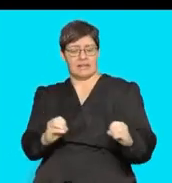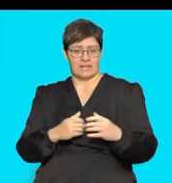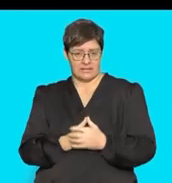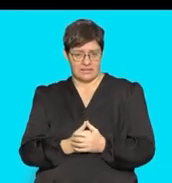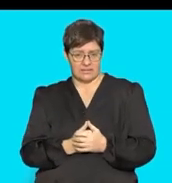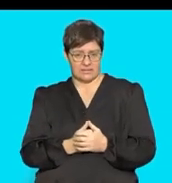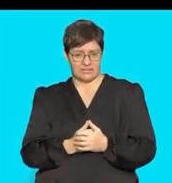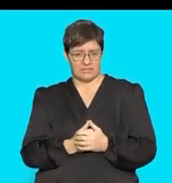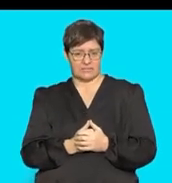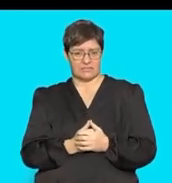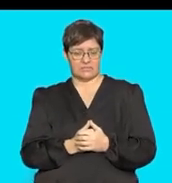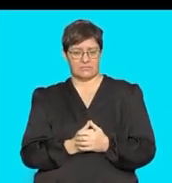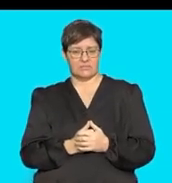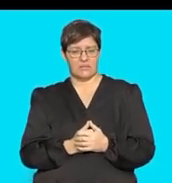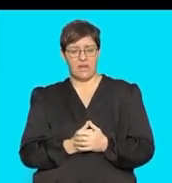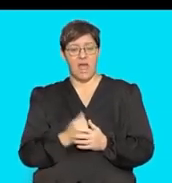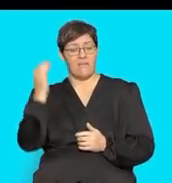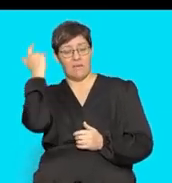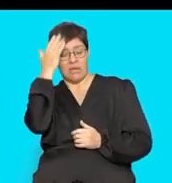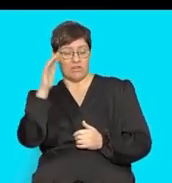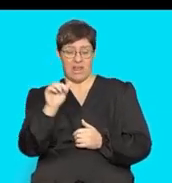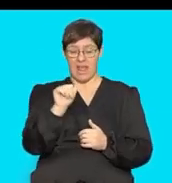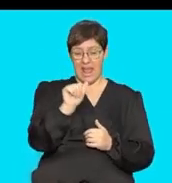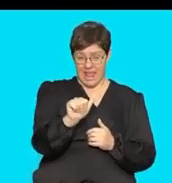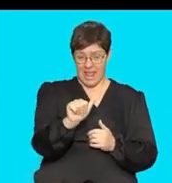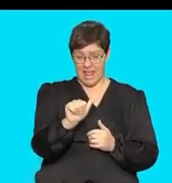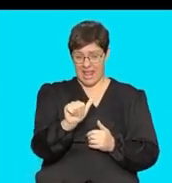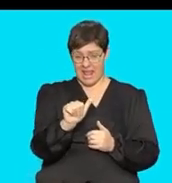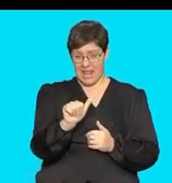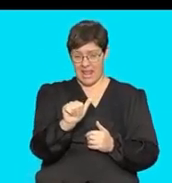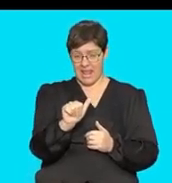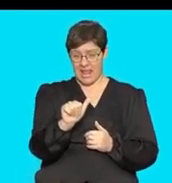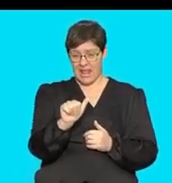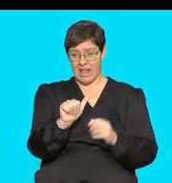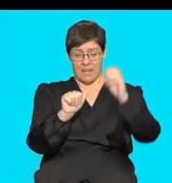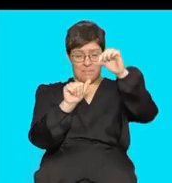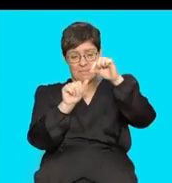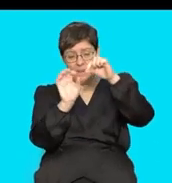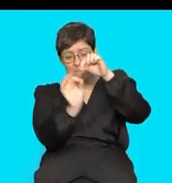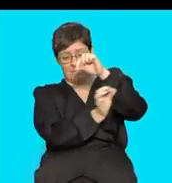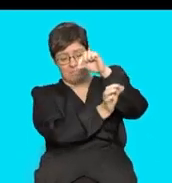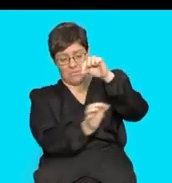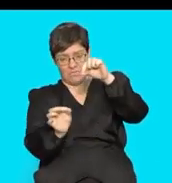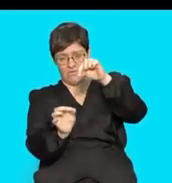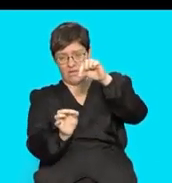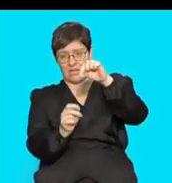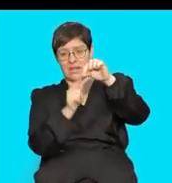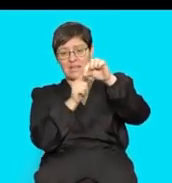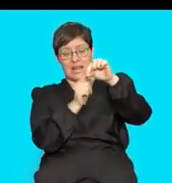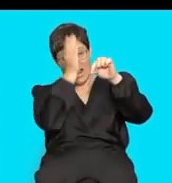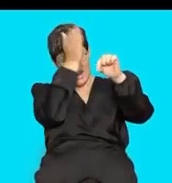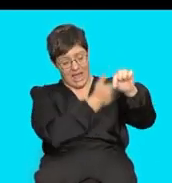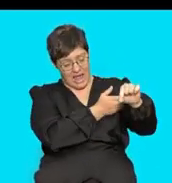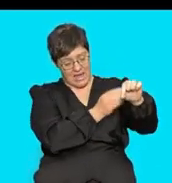here. And if you imagine that angle A there's a pivot at angle A, then we can take